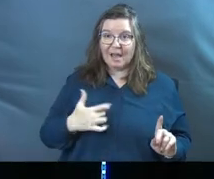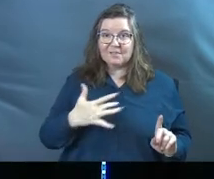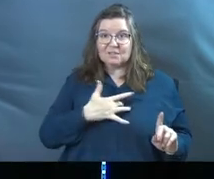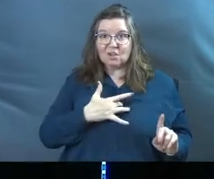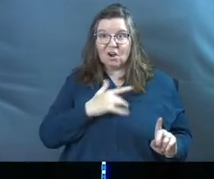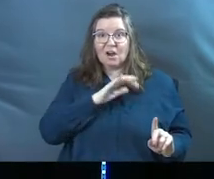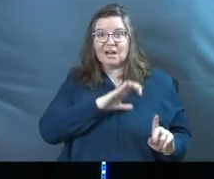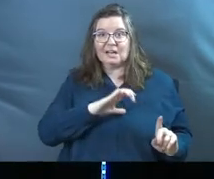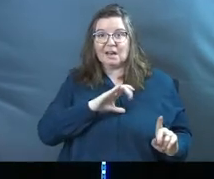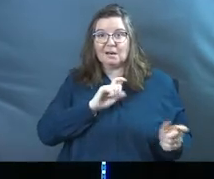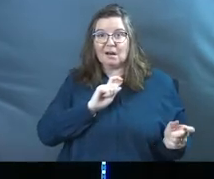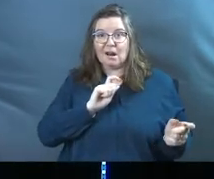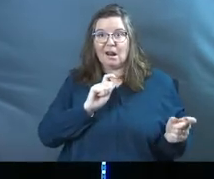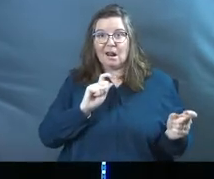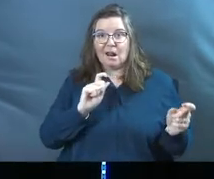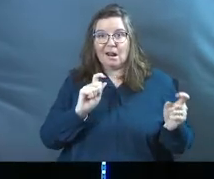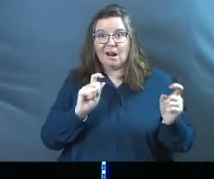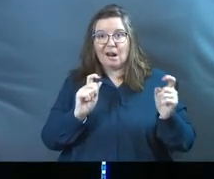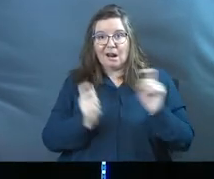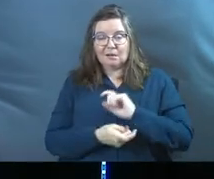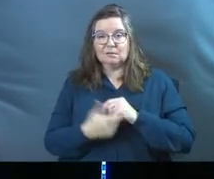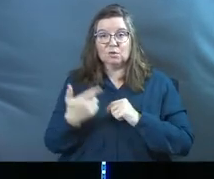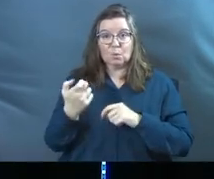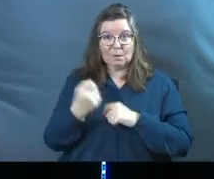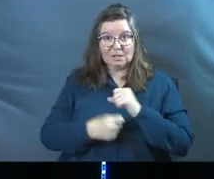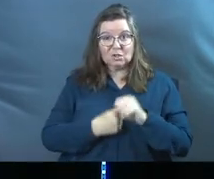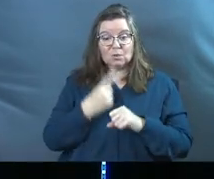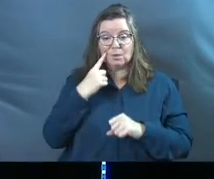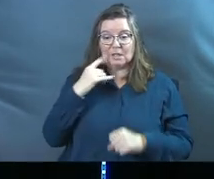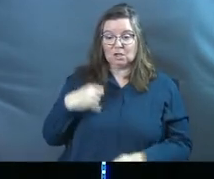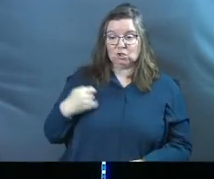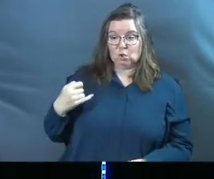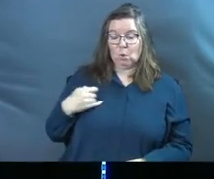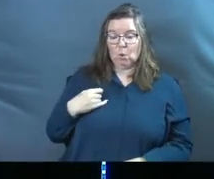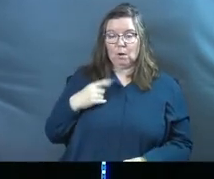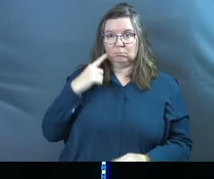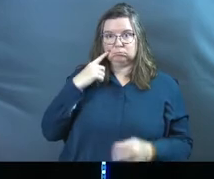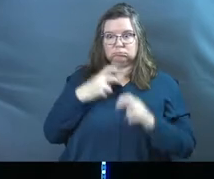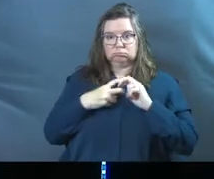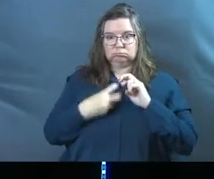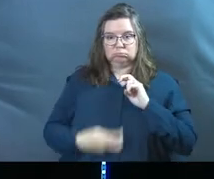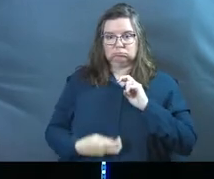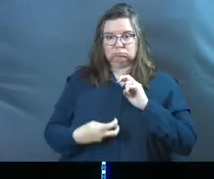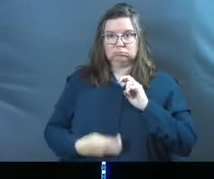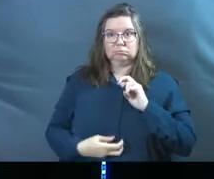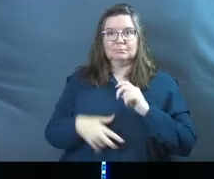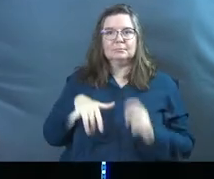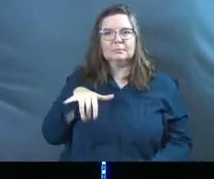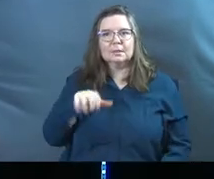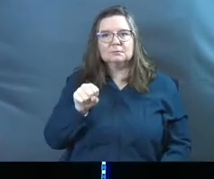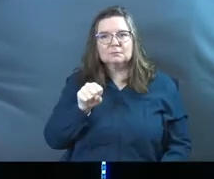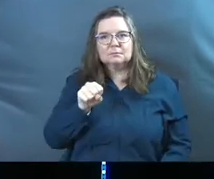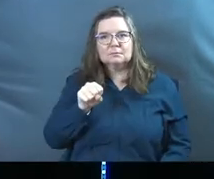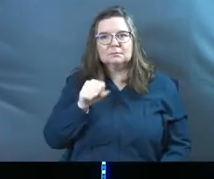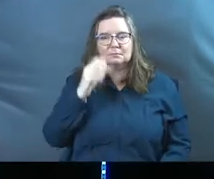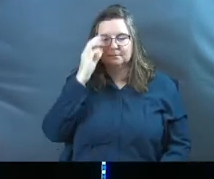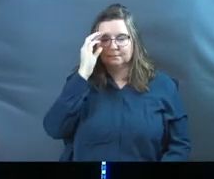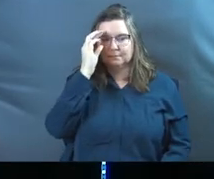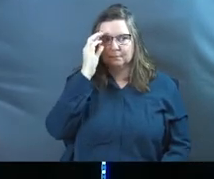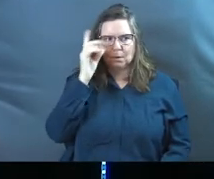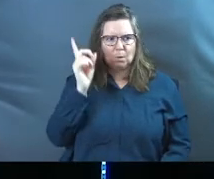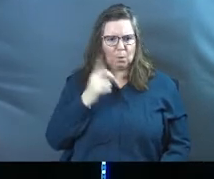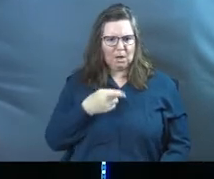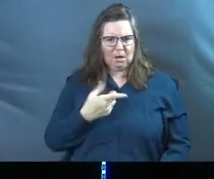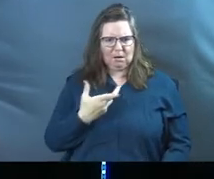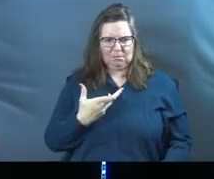heart, his character. What happened in 21 years? Do you think Joseph was floored by that speech? You bet he was. Where in the